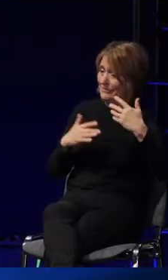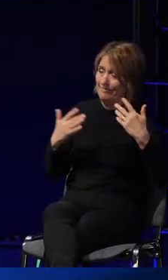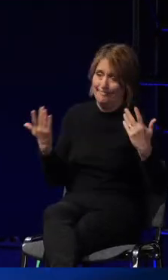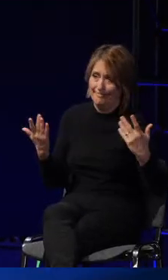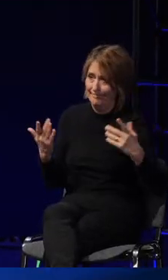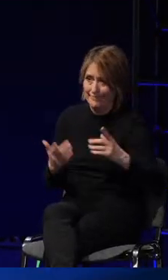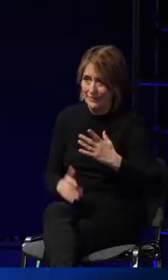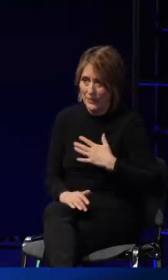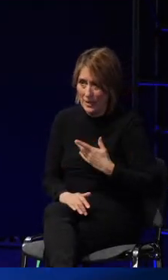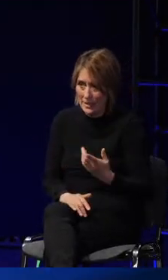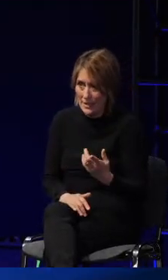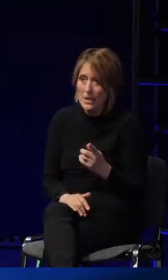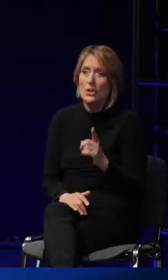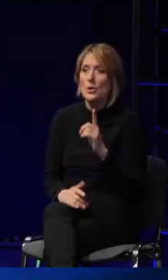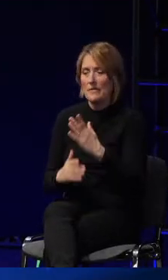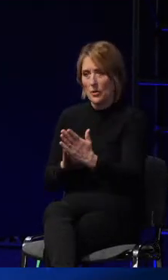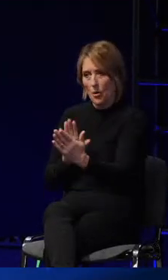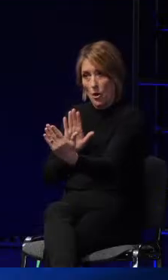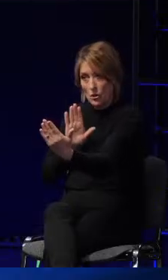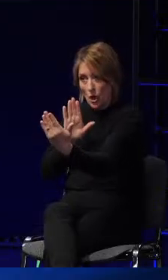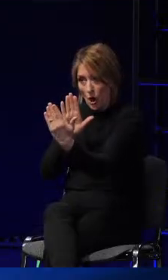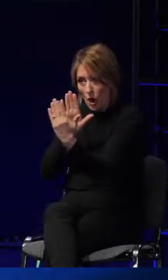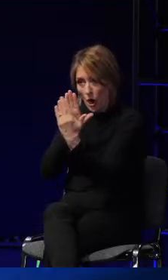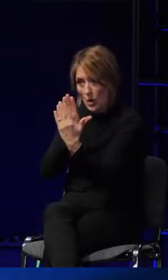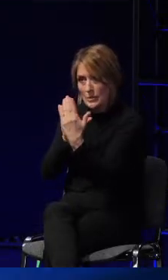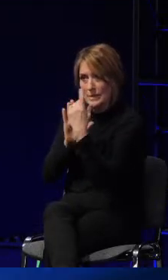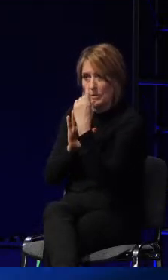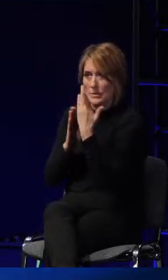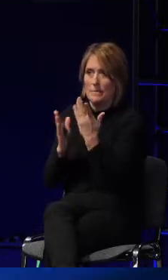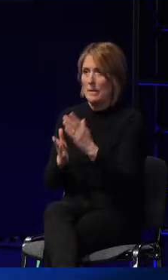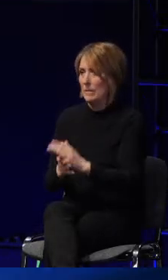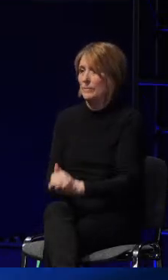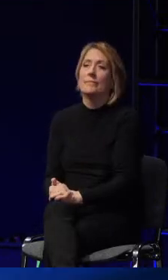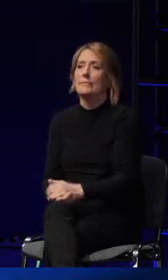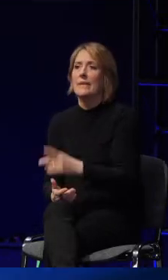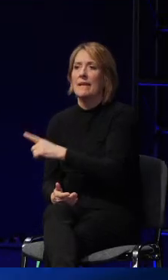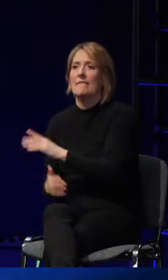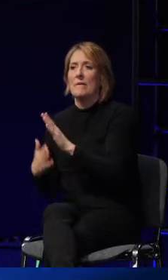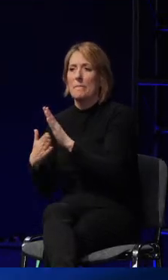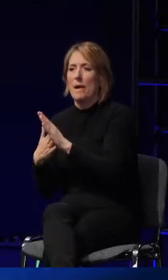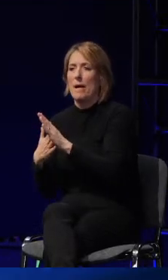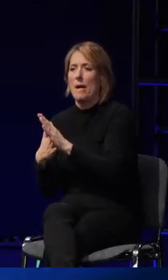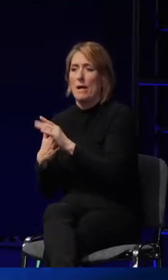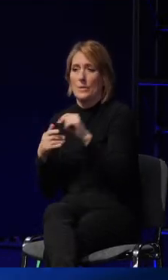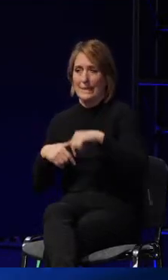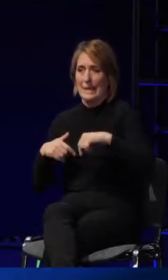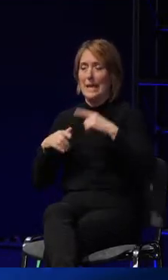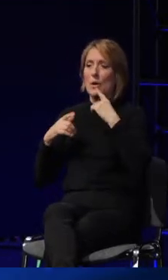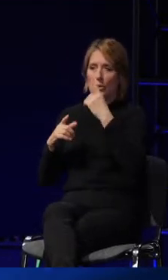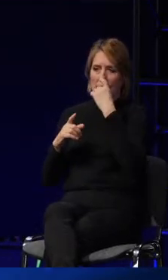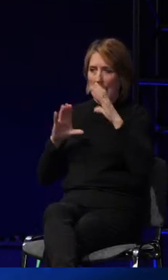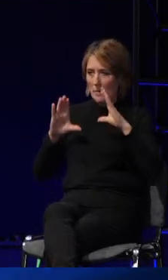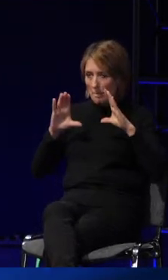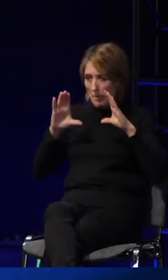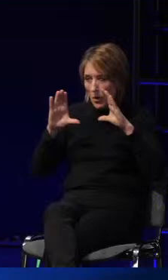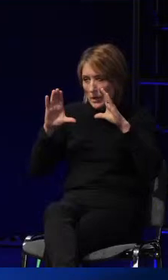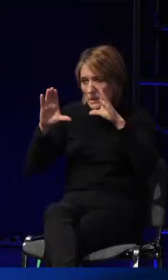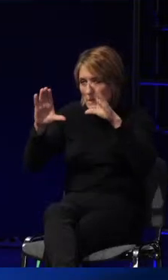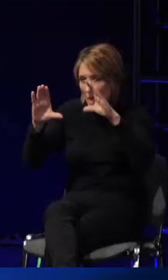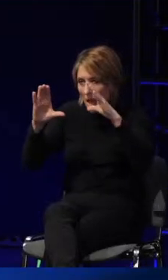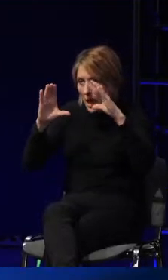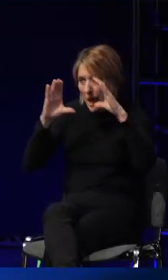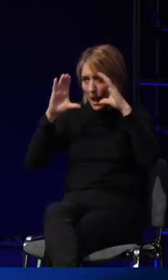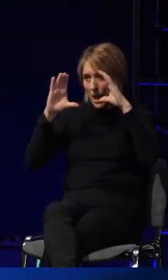is practicable. So yes, I mean, if Mark was here, he could tell you how all the monitors are, probed